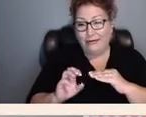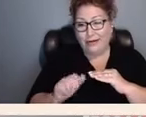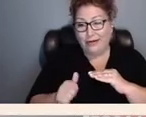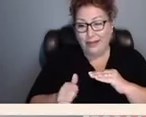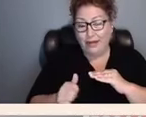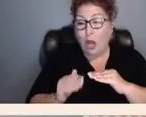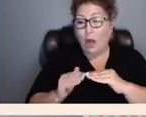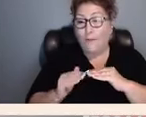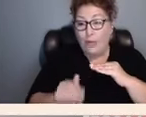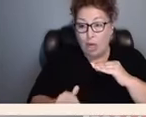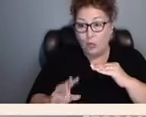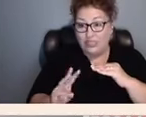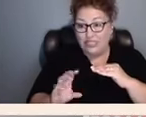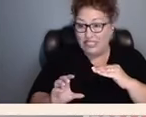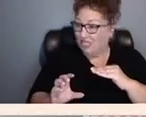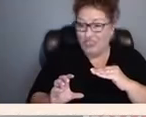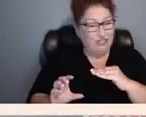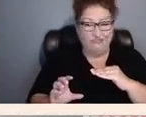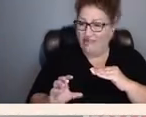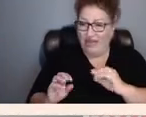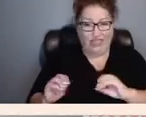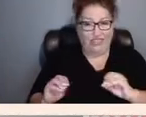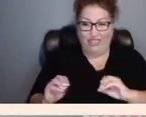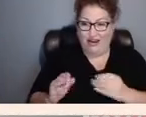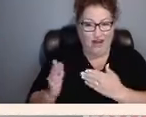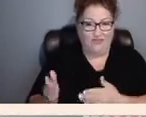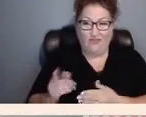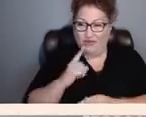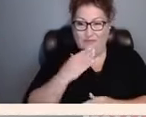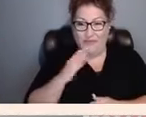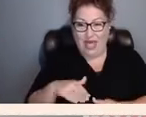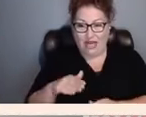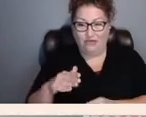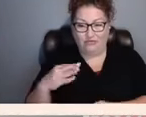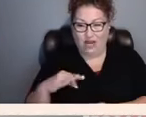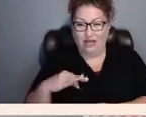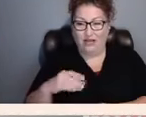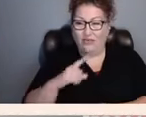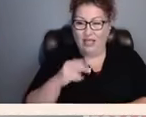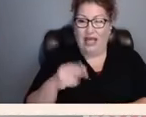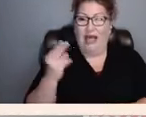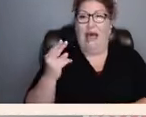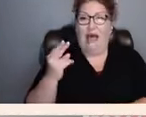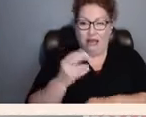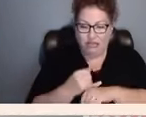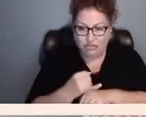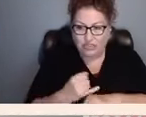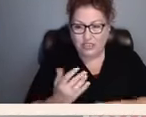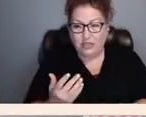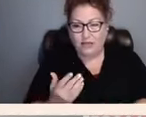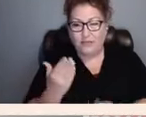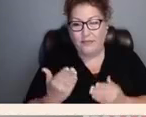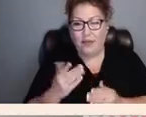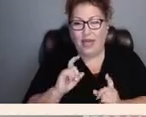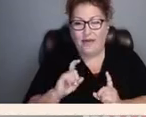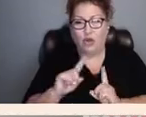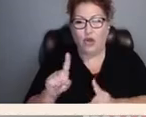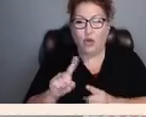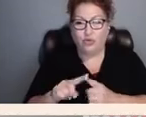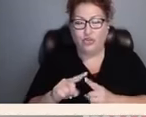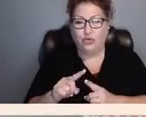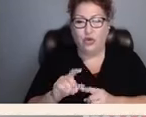start getting the really high, you might have to go to a secured credit card at that point.